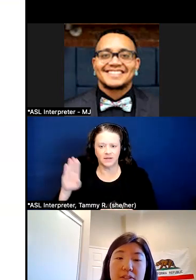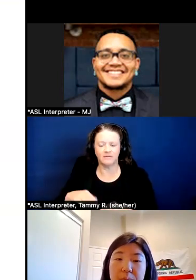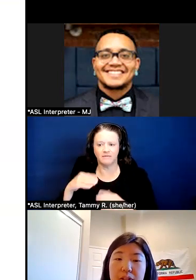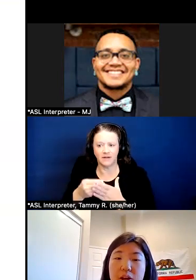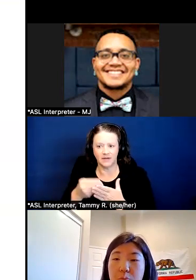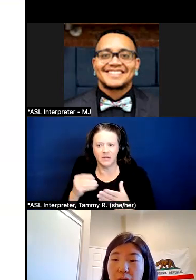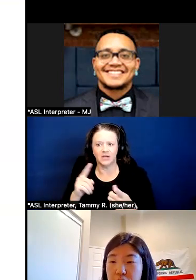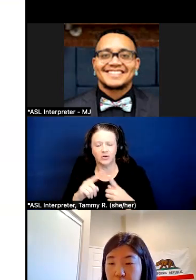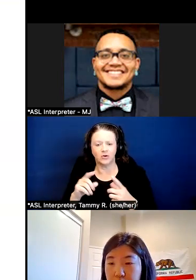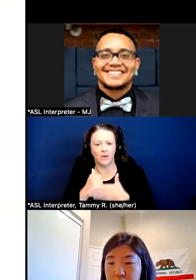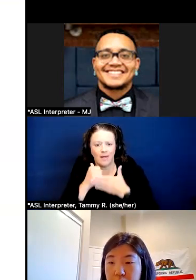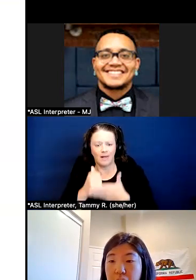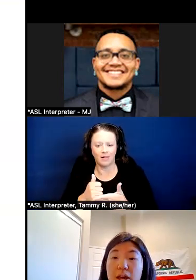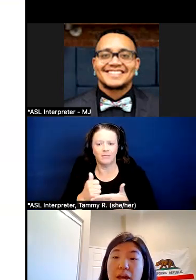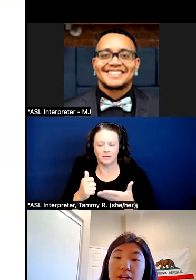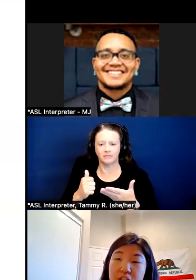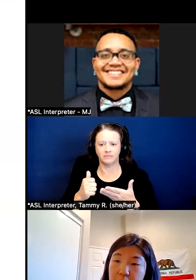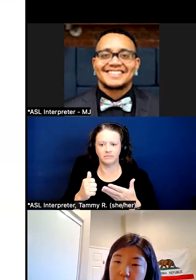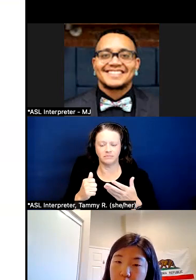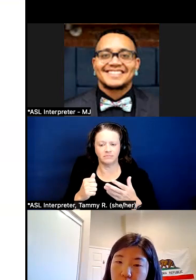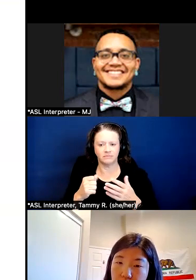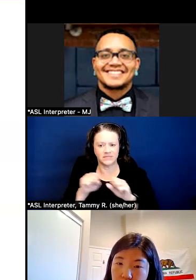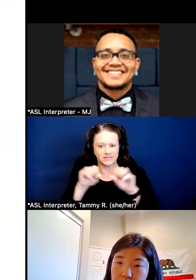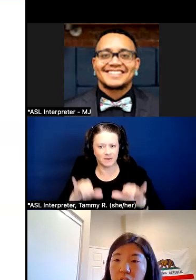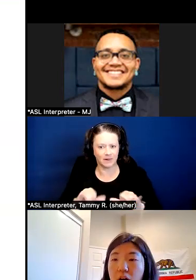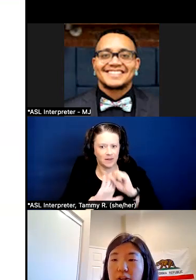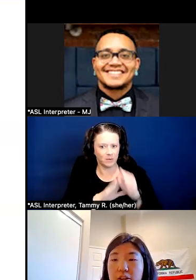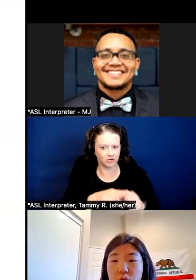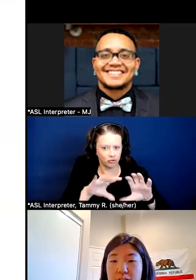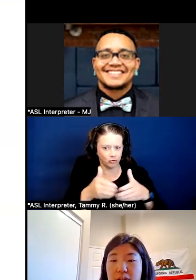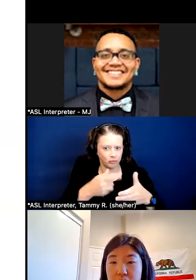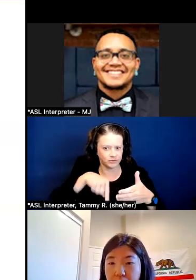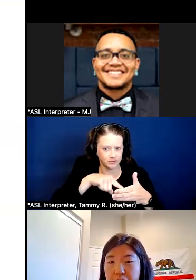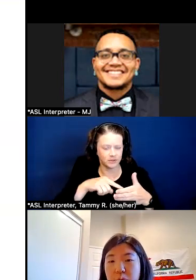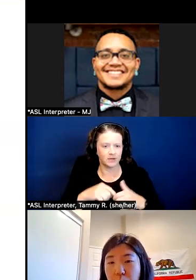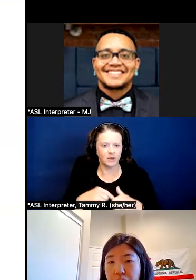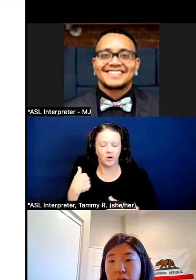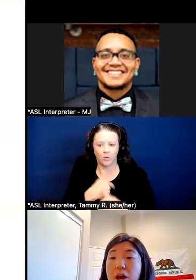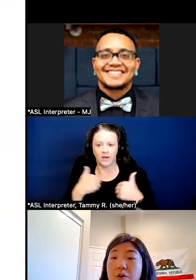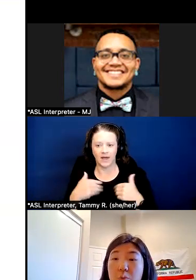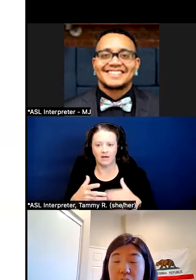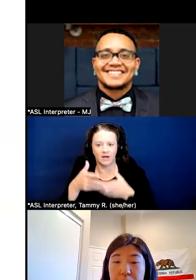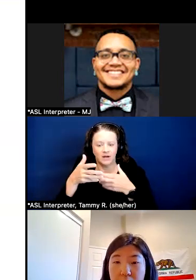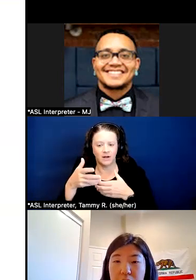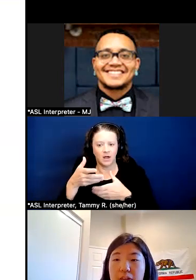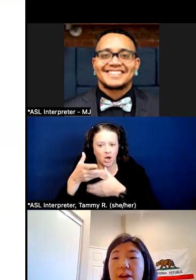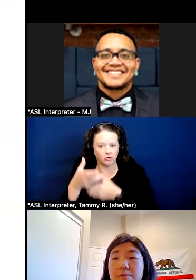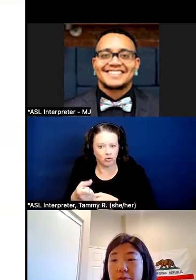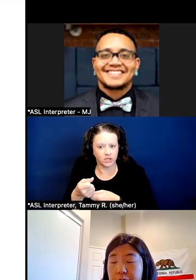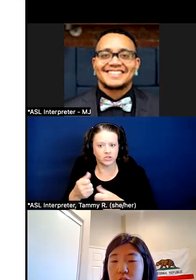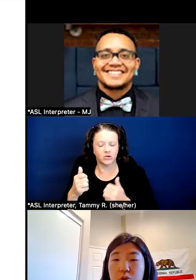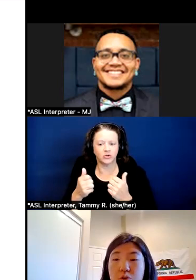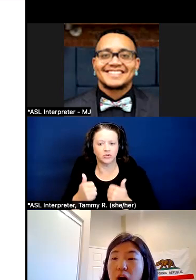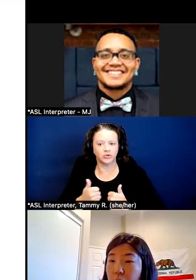serving systemically oppressed groups. In a different report of ours called the Trust Survivors Report, we found